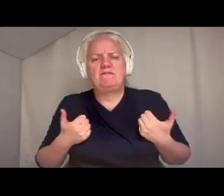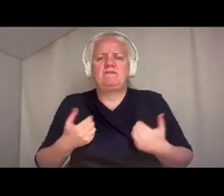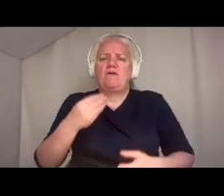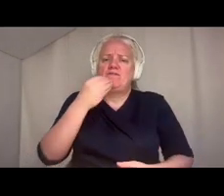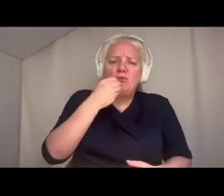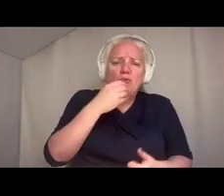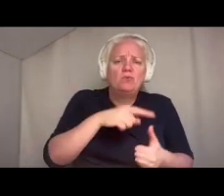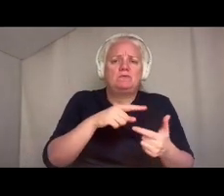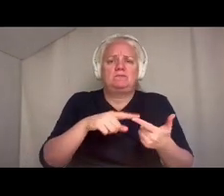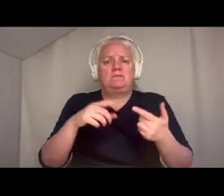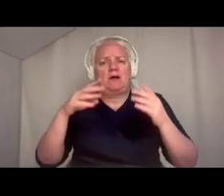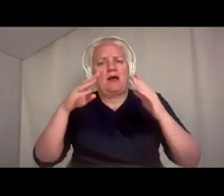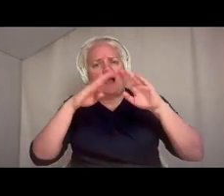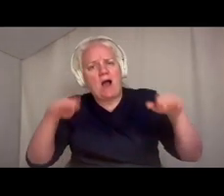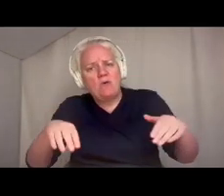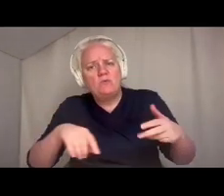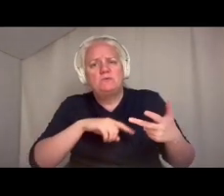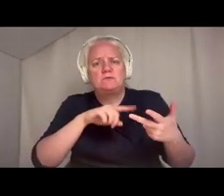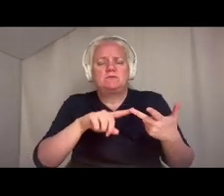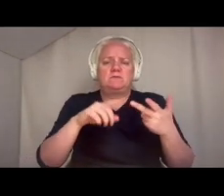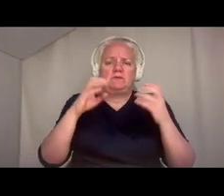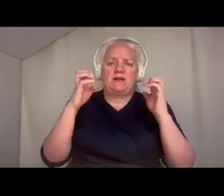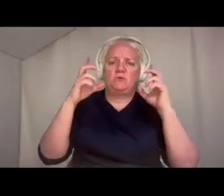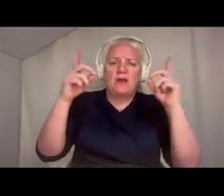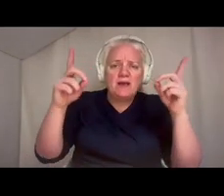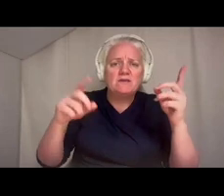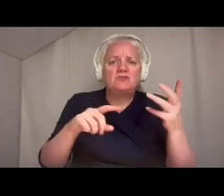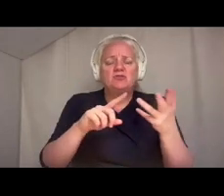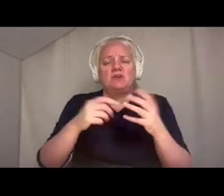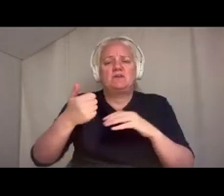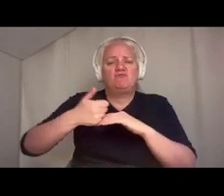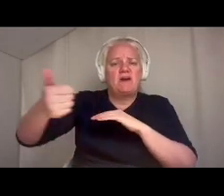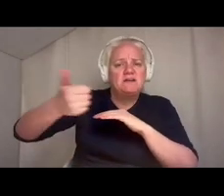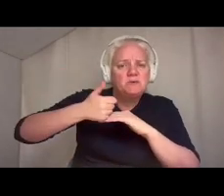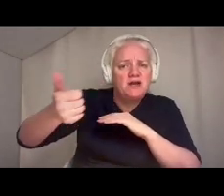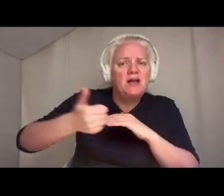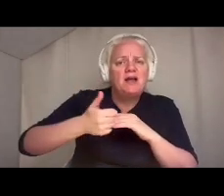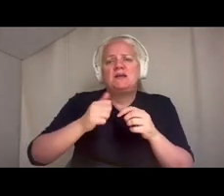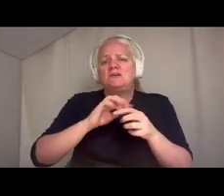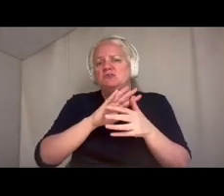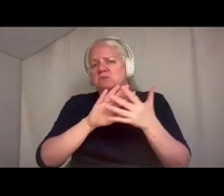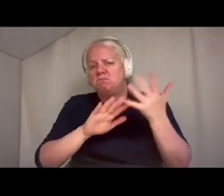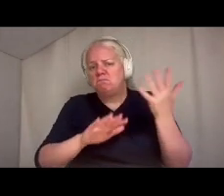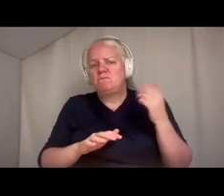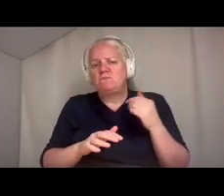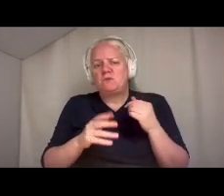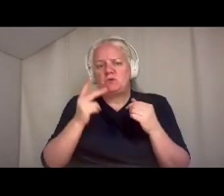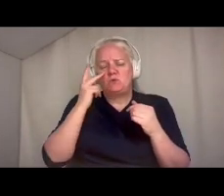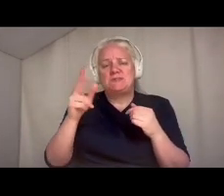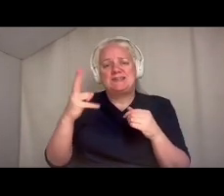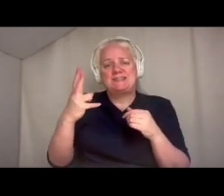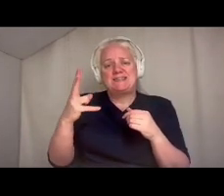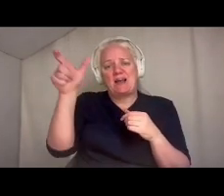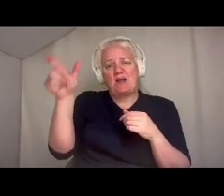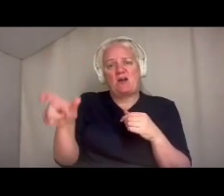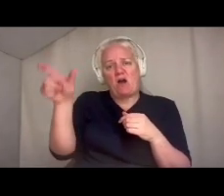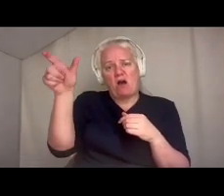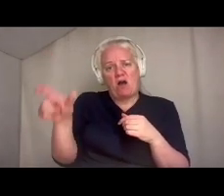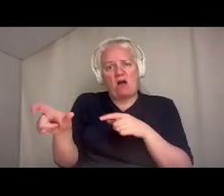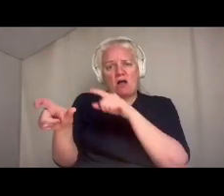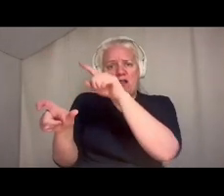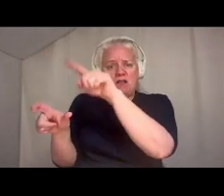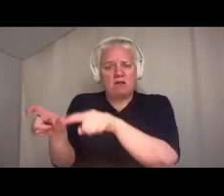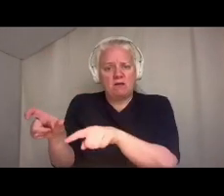and housing. There's education, transportation. You will see in the second column on the slide,